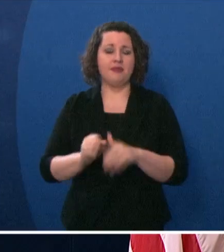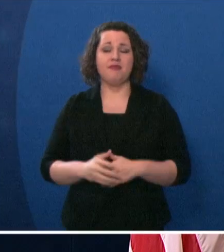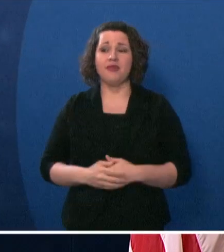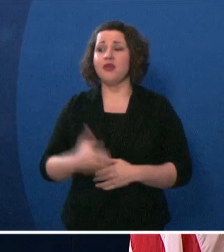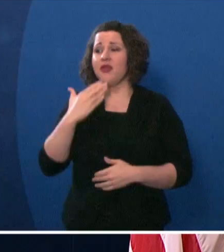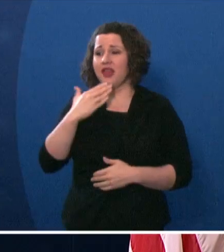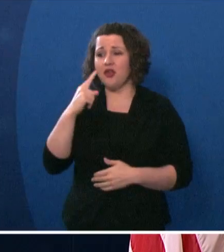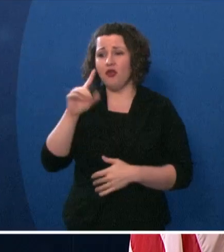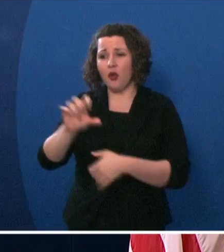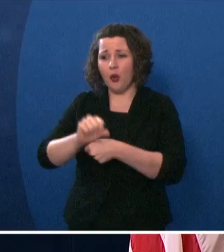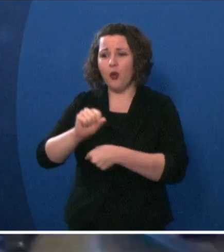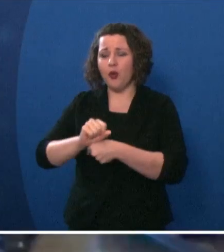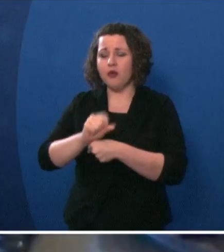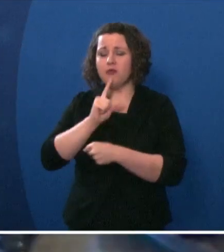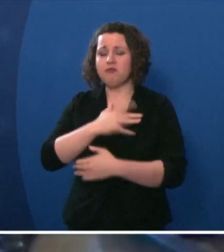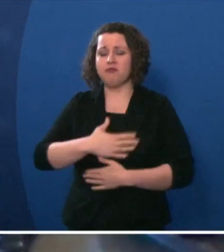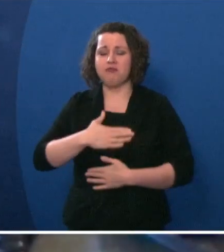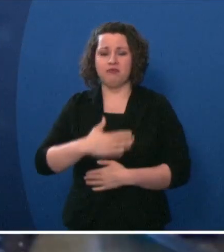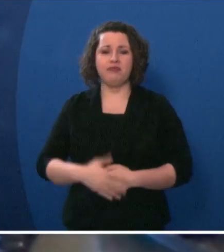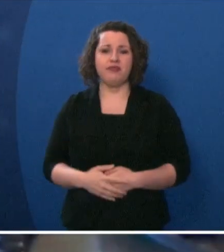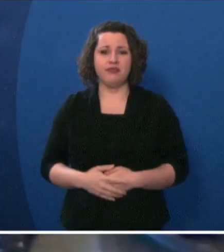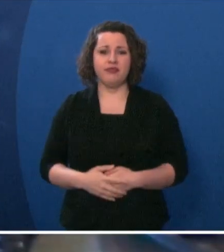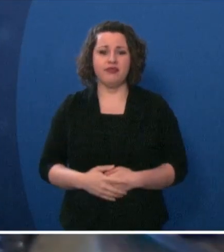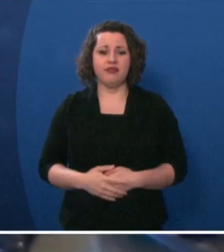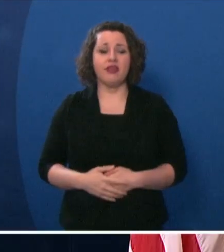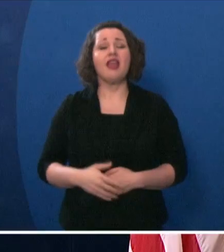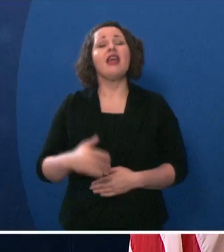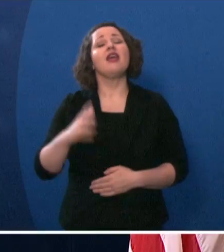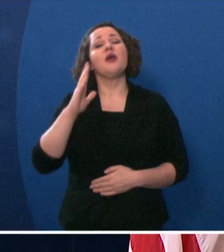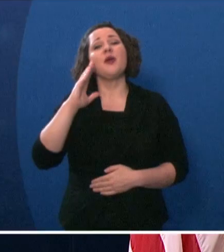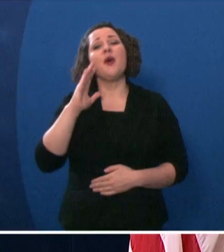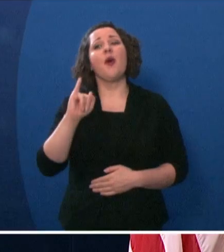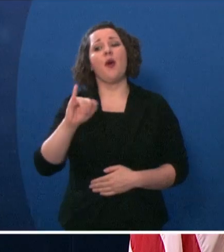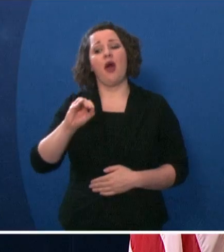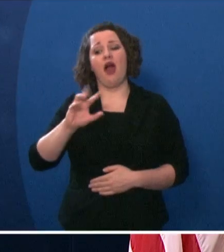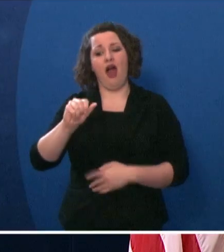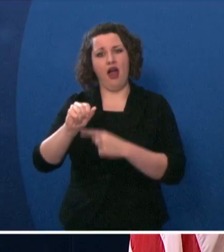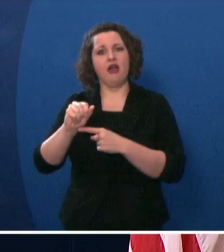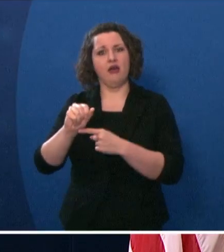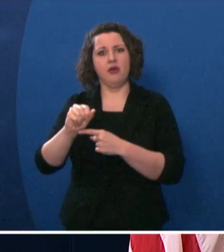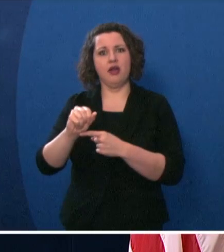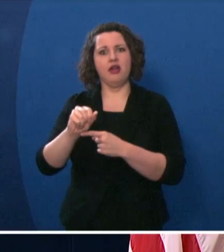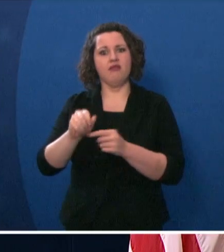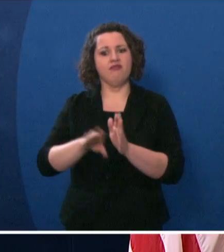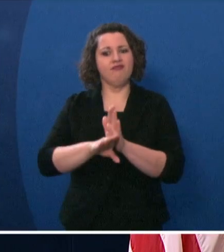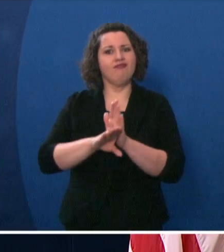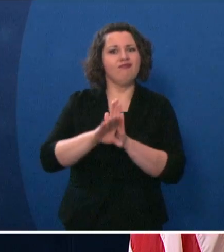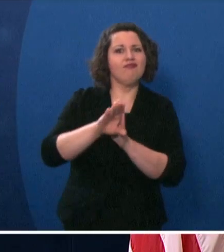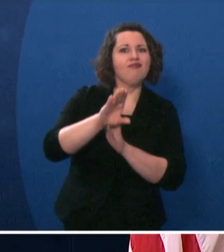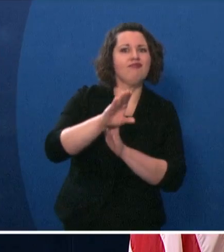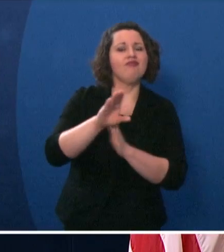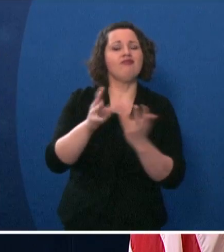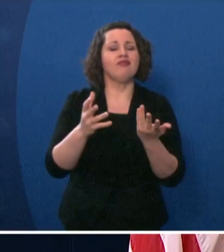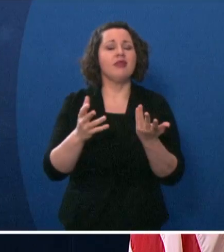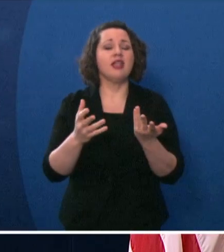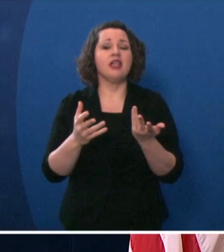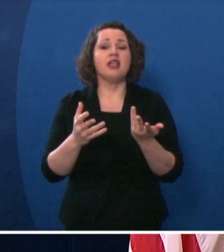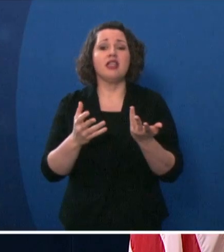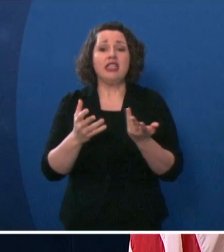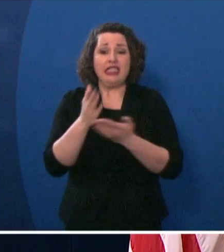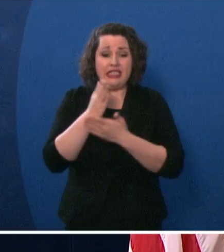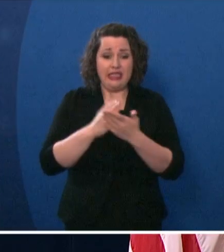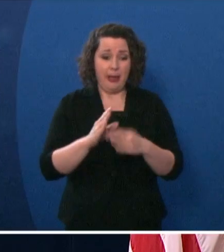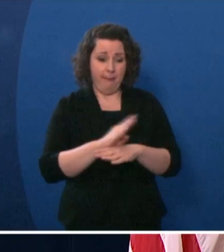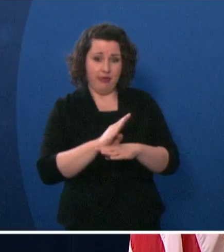all that you're doing. I appreciate it very much. You know, Iowa is on the road to recovery. For some businesses